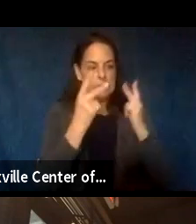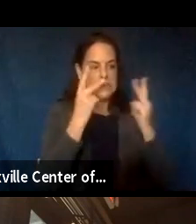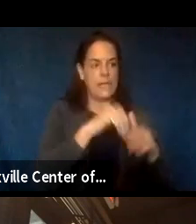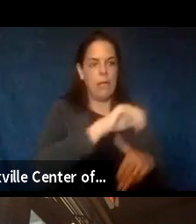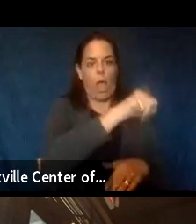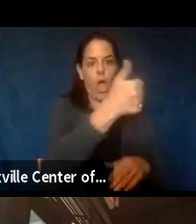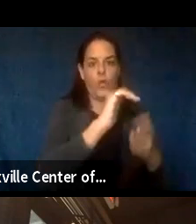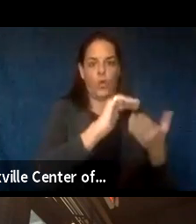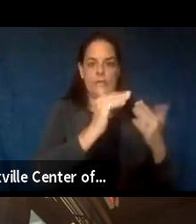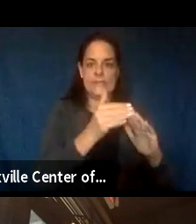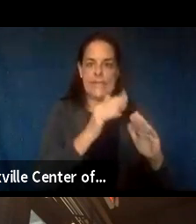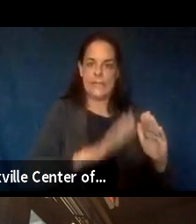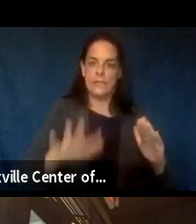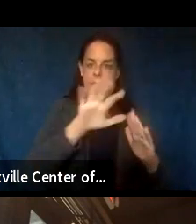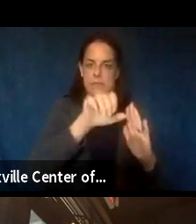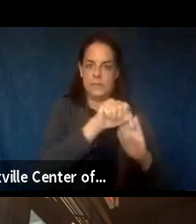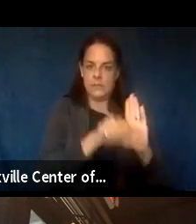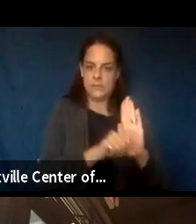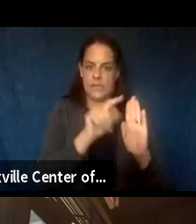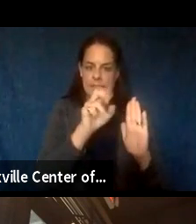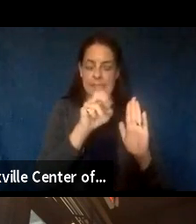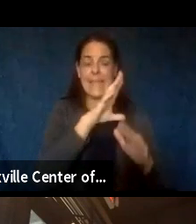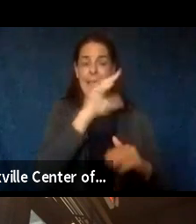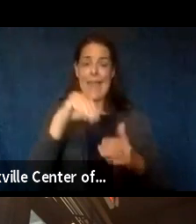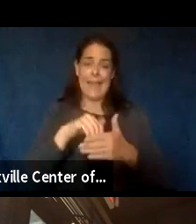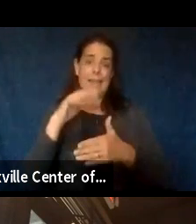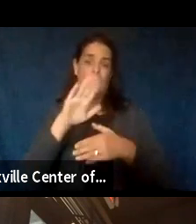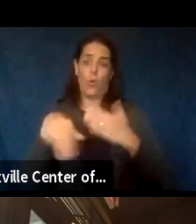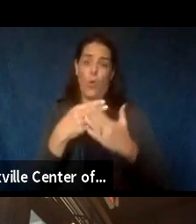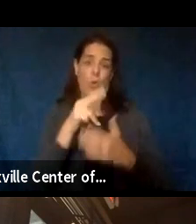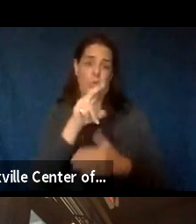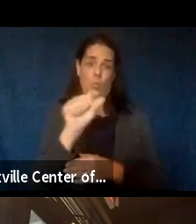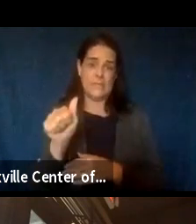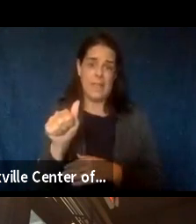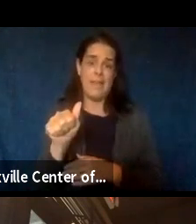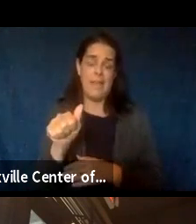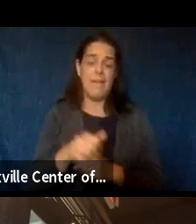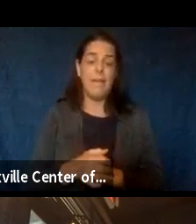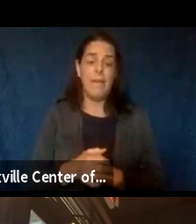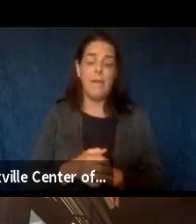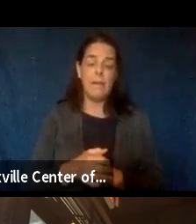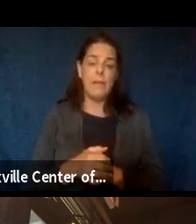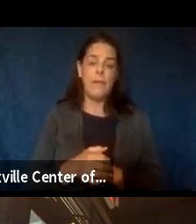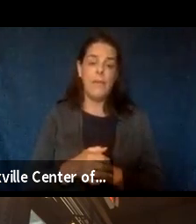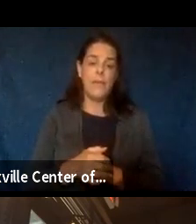cities across the state and the nation. It was based on